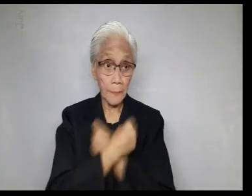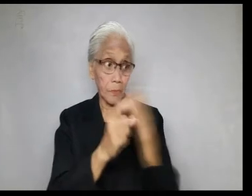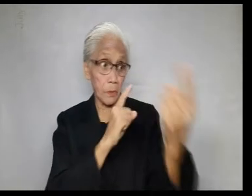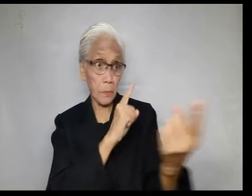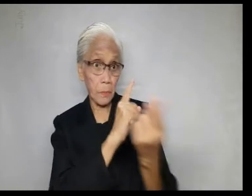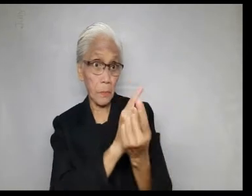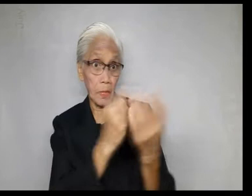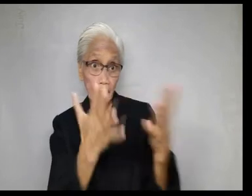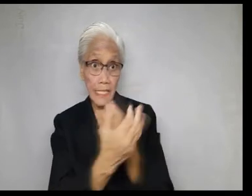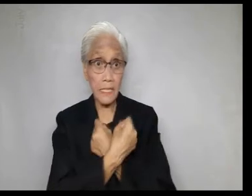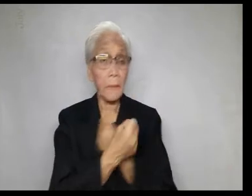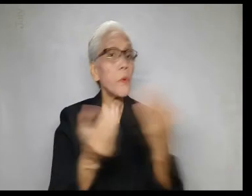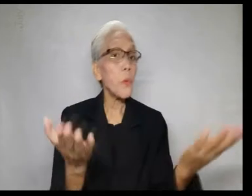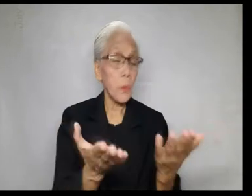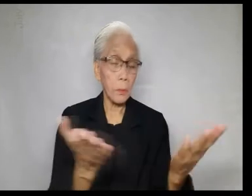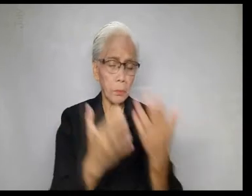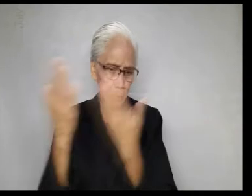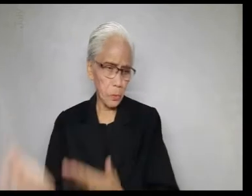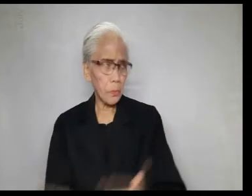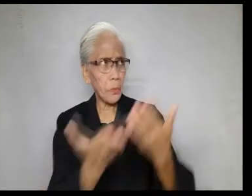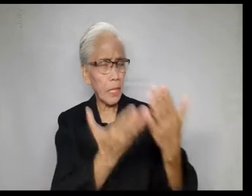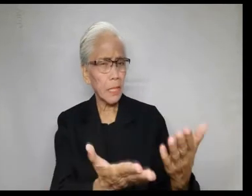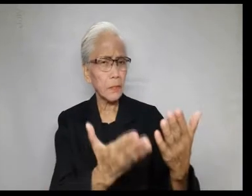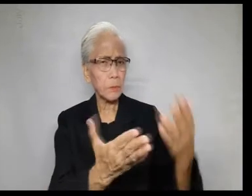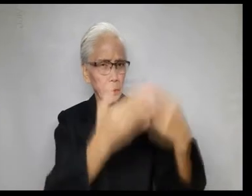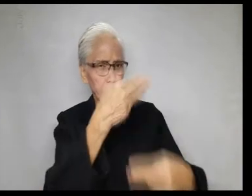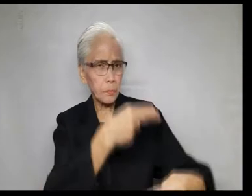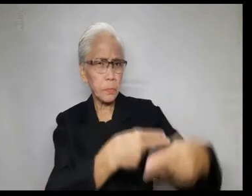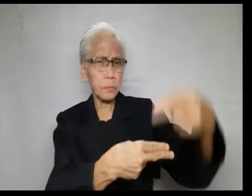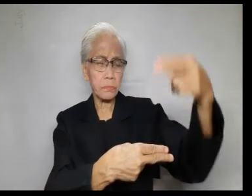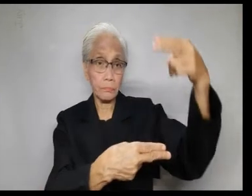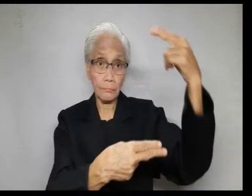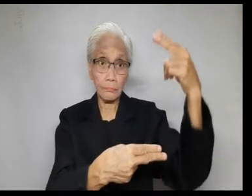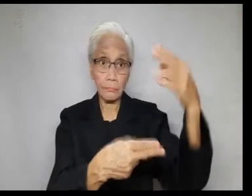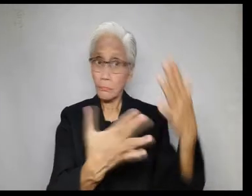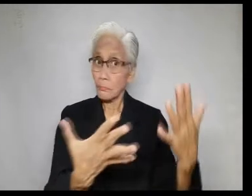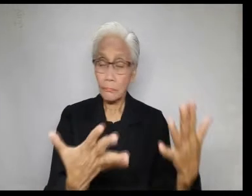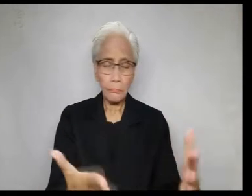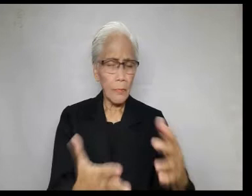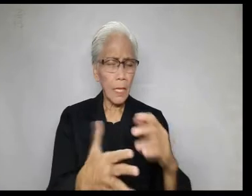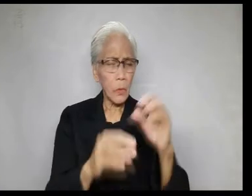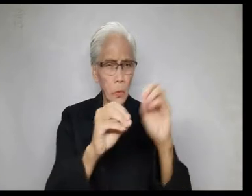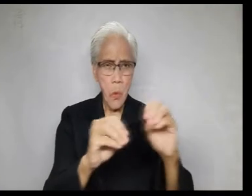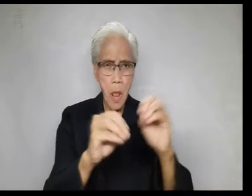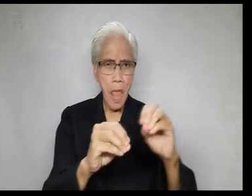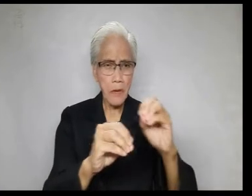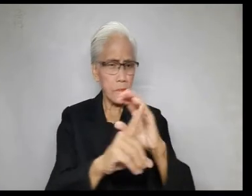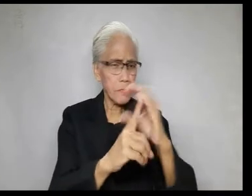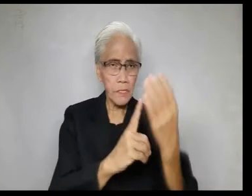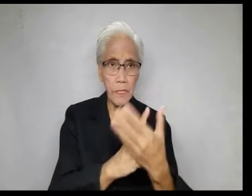love to meet his love where it is, to bring it to the heights of